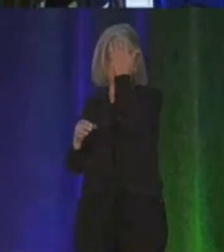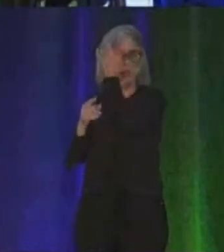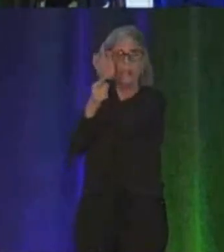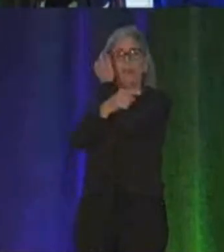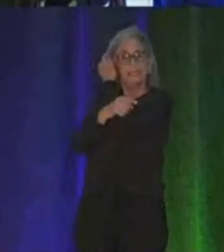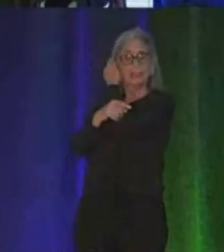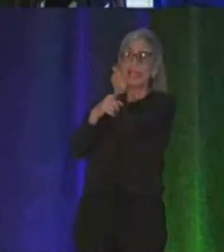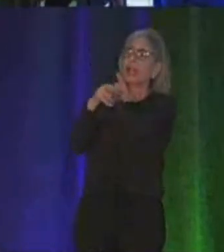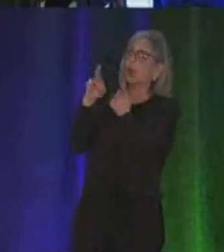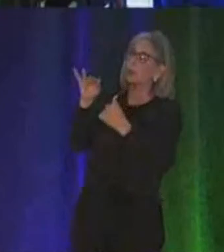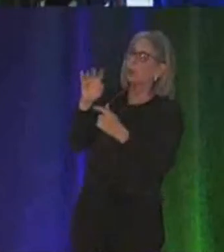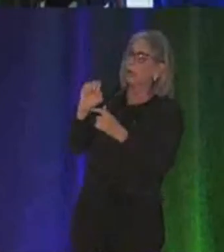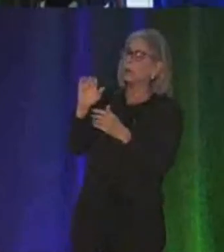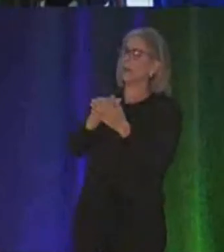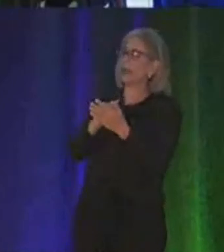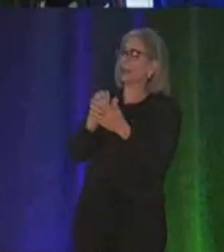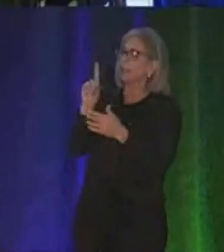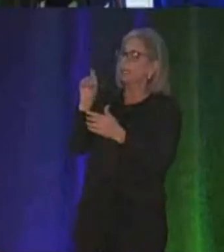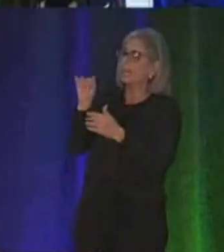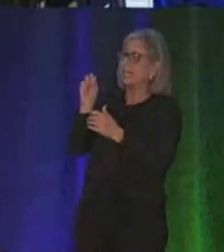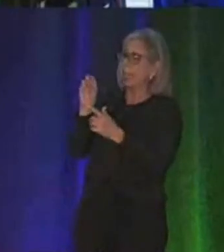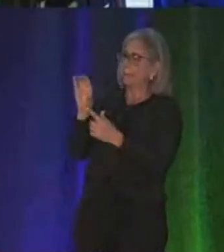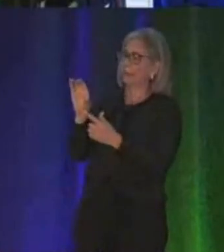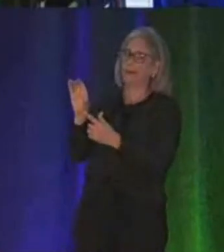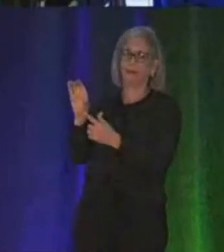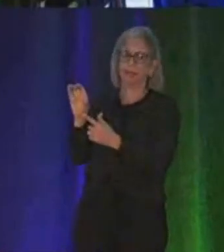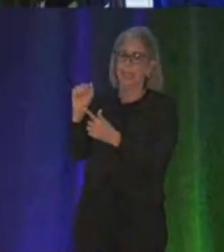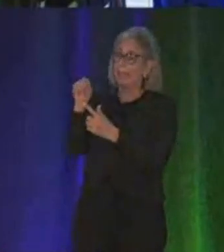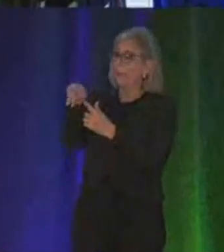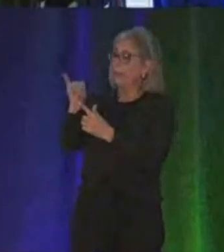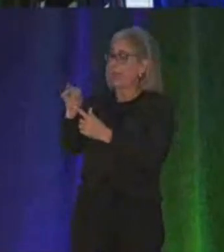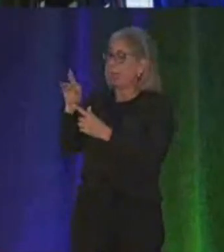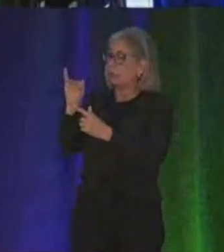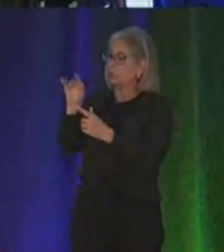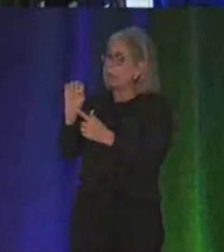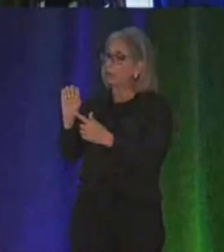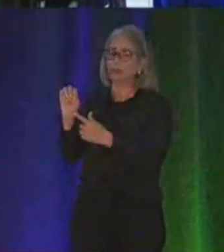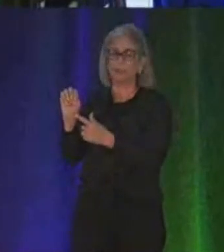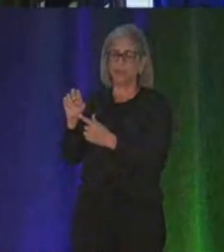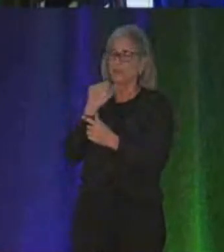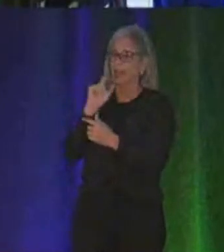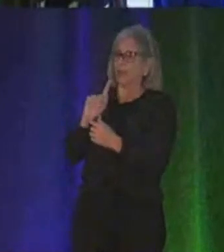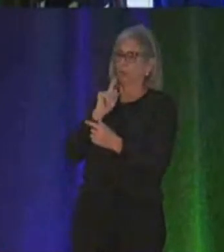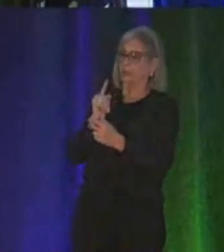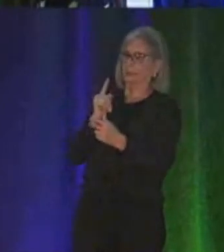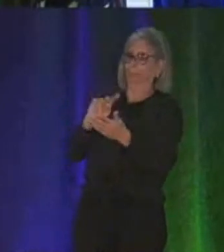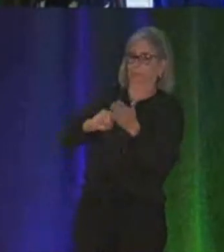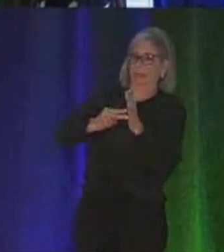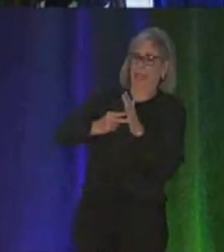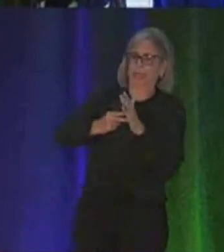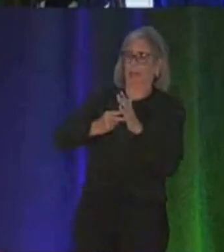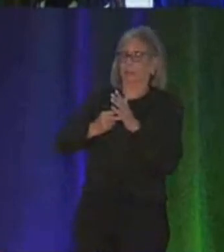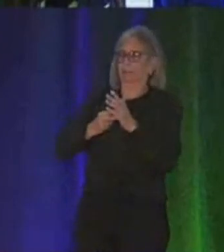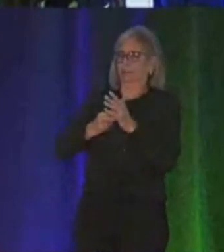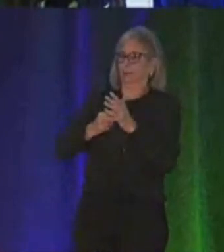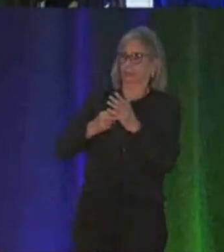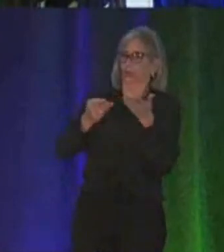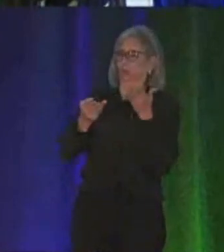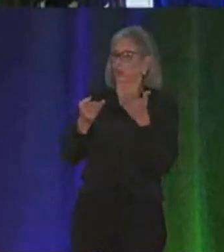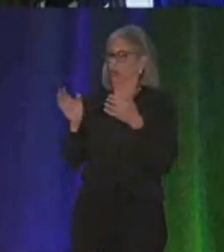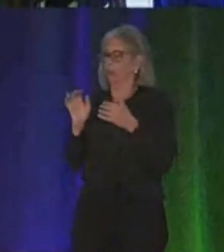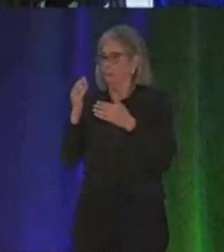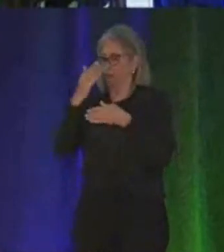routes that are dynamic. So Next.js lets you create API routes, which is, they're not really meant to serve front ends. They're meant to serve things